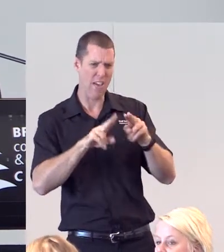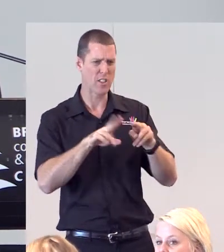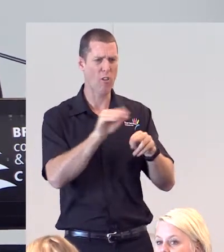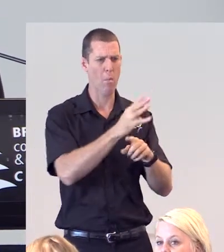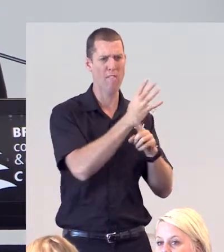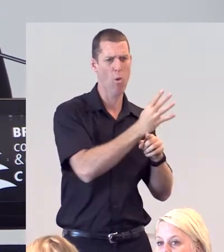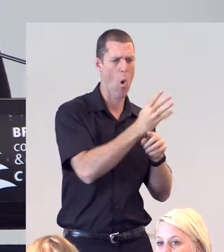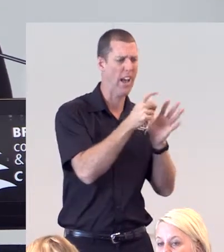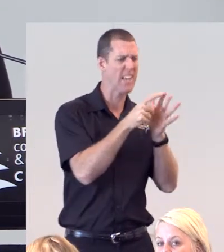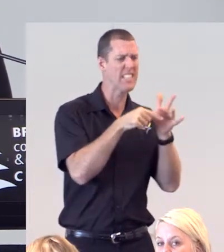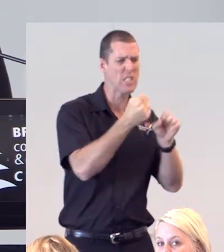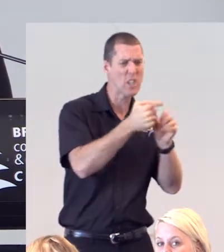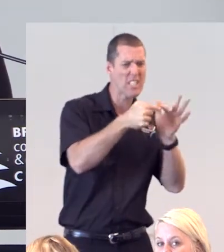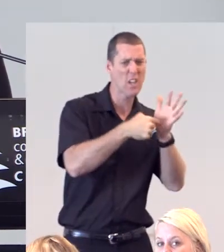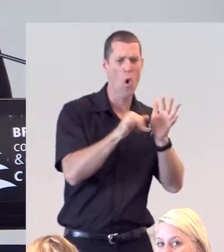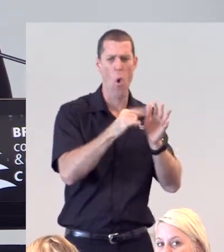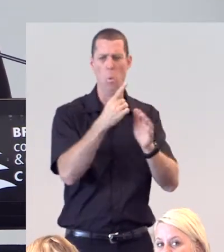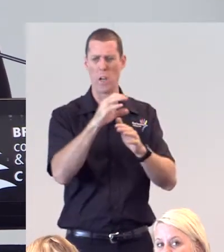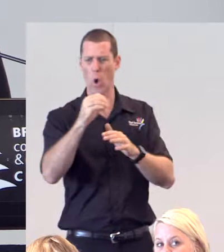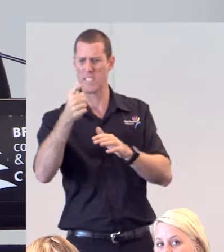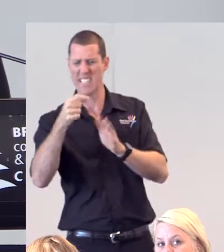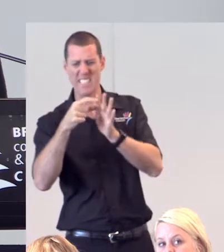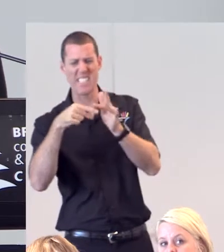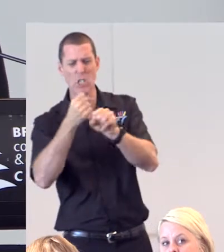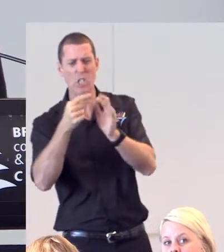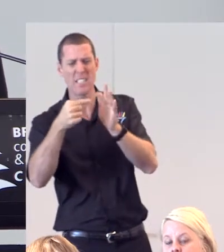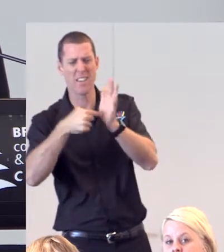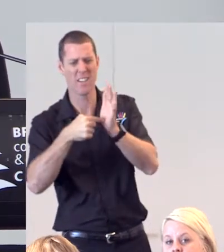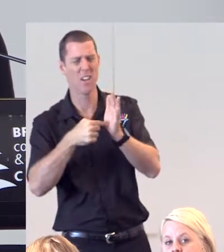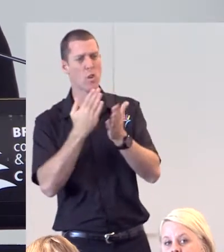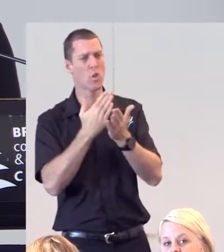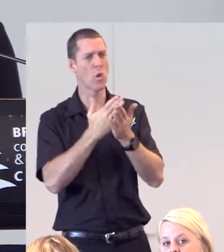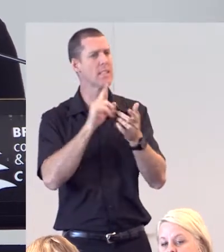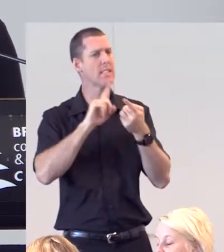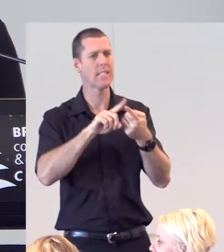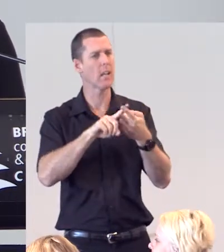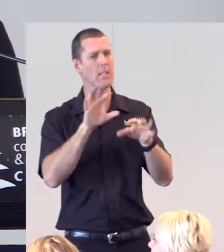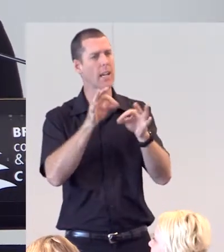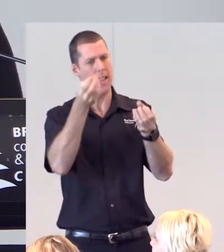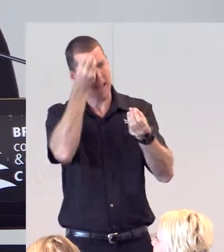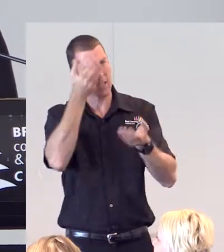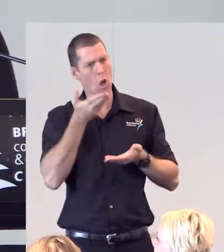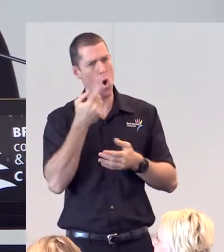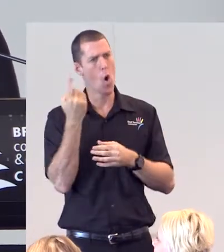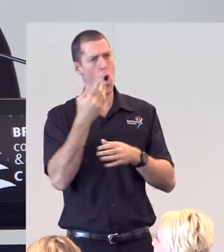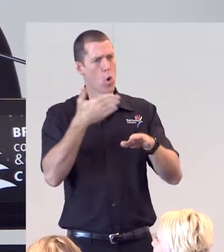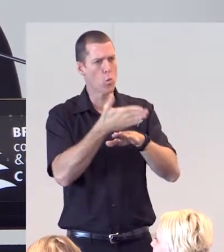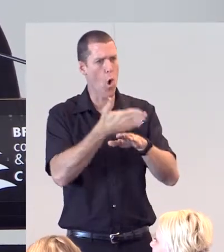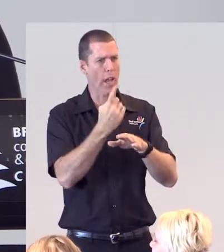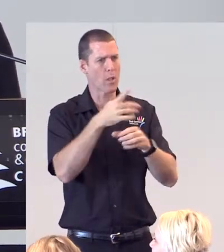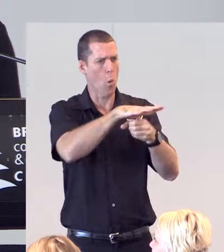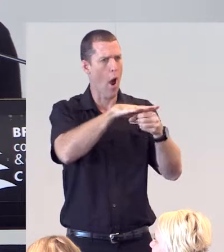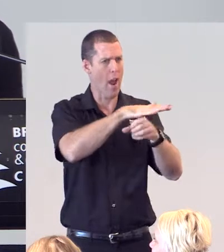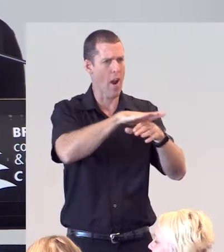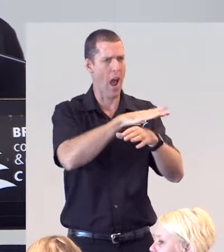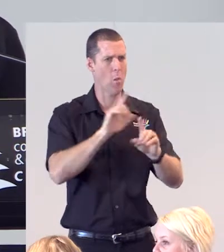or we go down to the 6-digit ANSCO, which is more detailed, it still doesn't let us know who's working in what